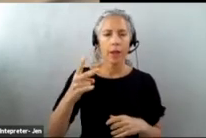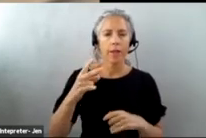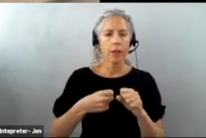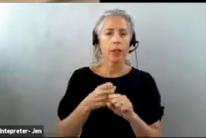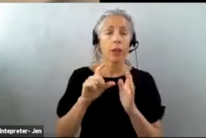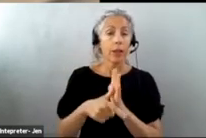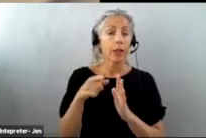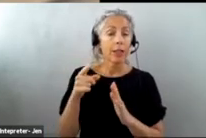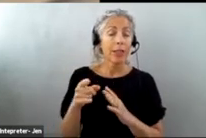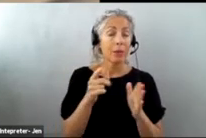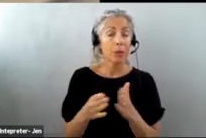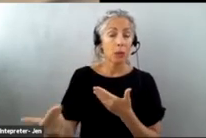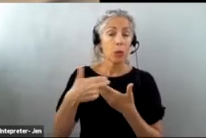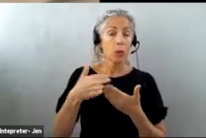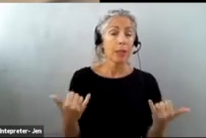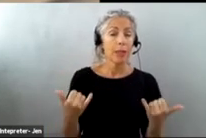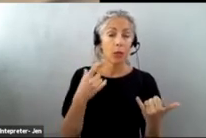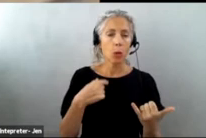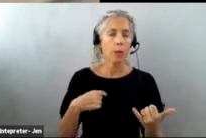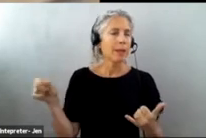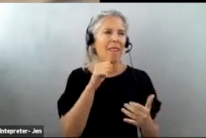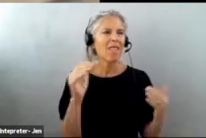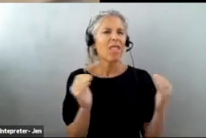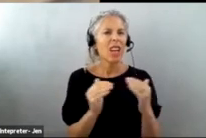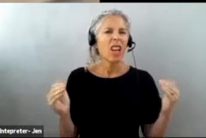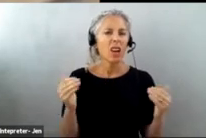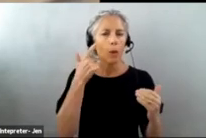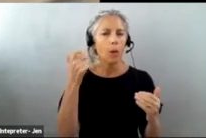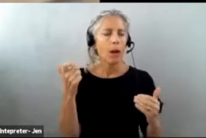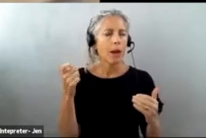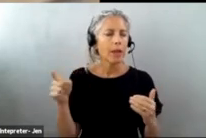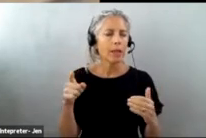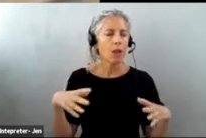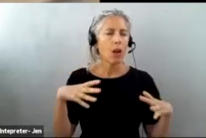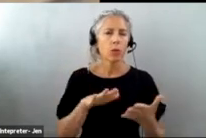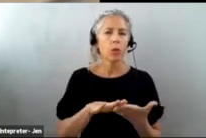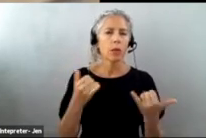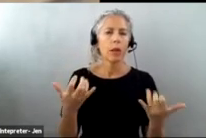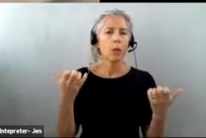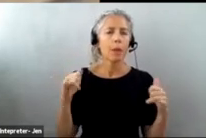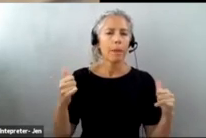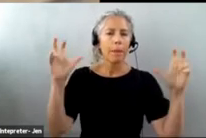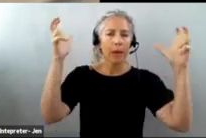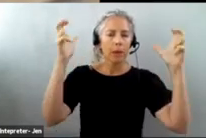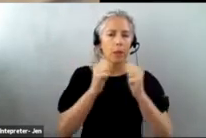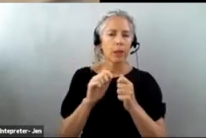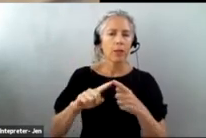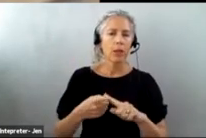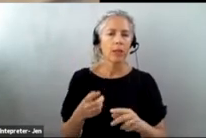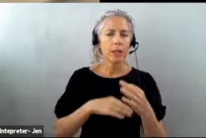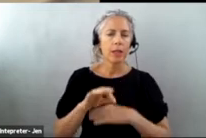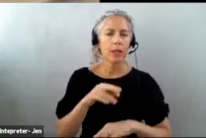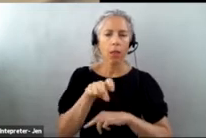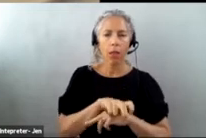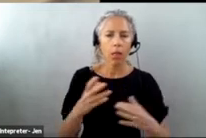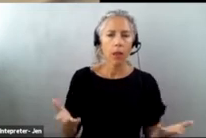was going to join me today and told me how unfair it was because he's off of school today and wanted to play basketball with his friends. So he